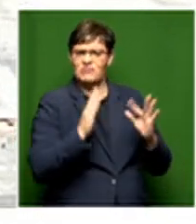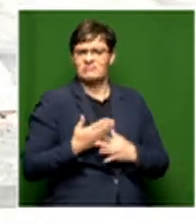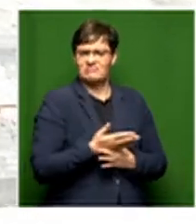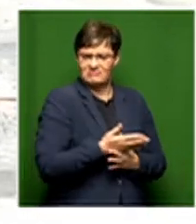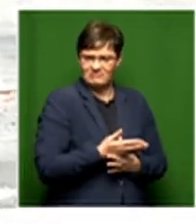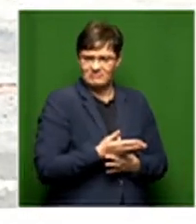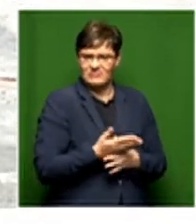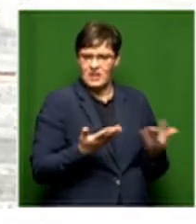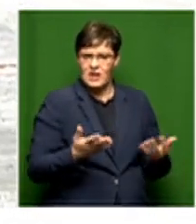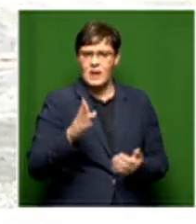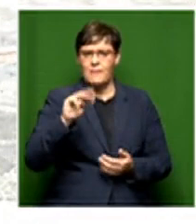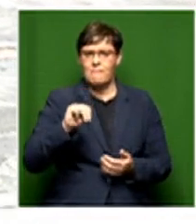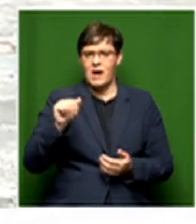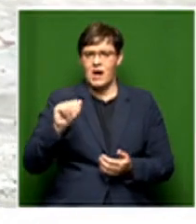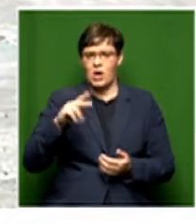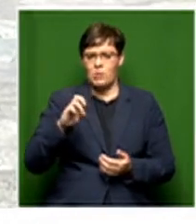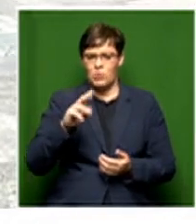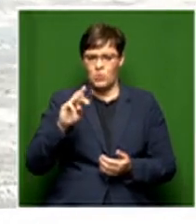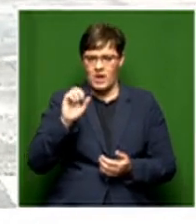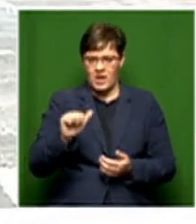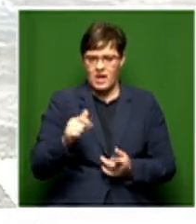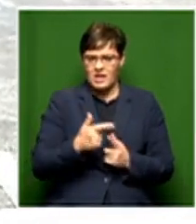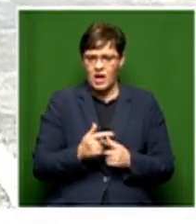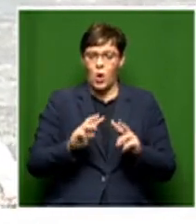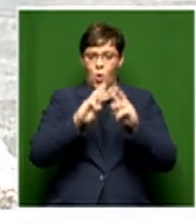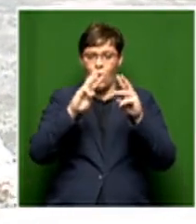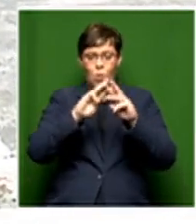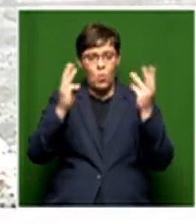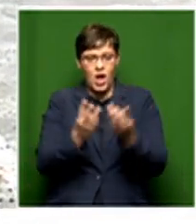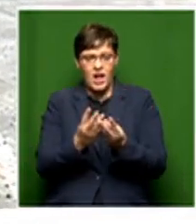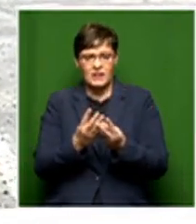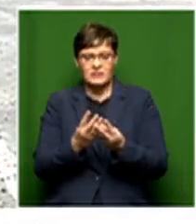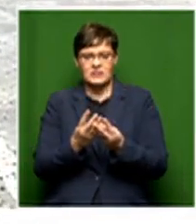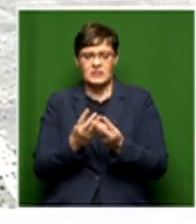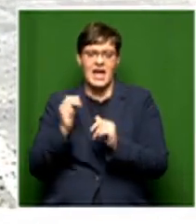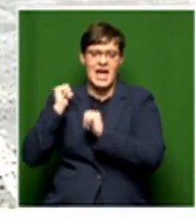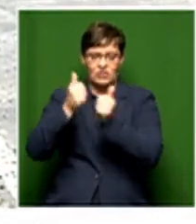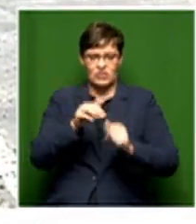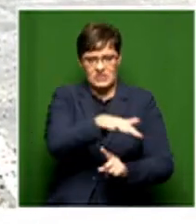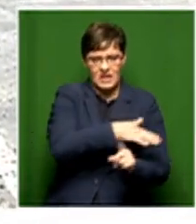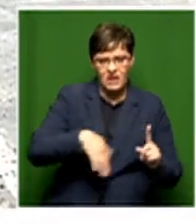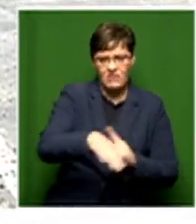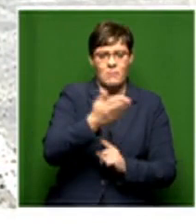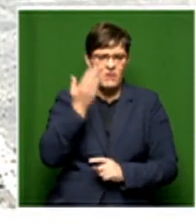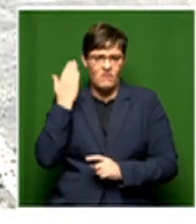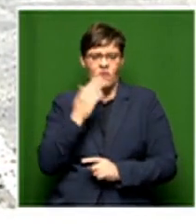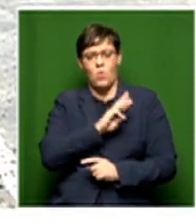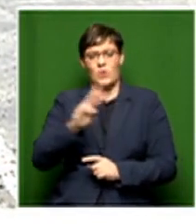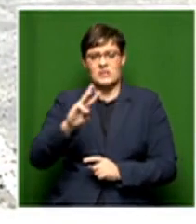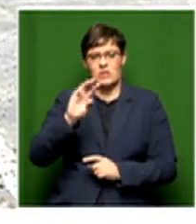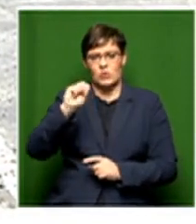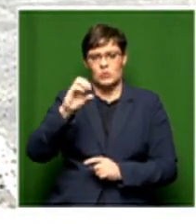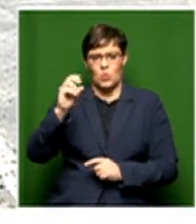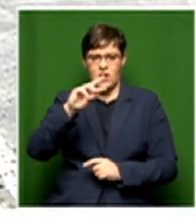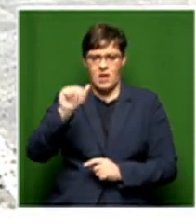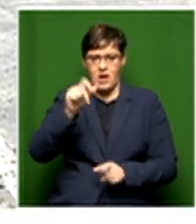Now, we are in Mapungubwe in Limpopo, which is a World Heritage Site and former home of the Western Shona people. We got the chance to explore